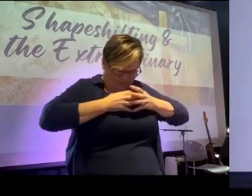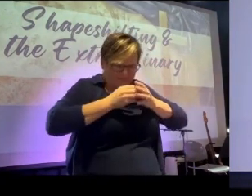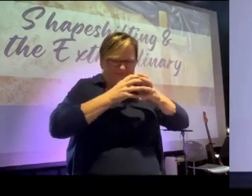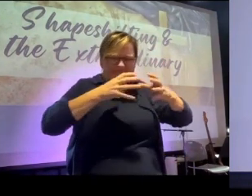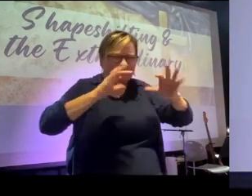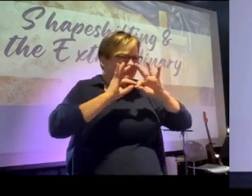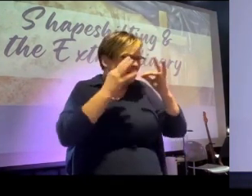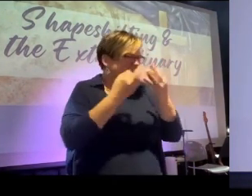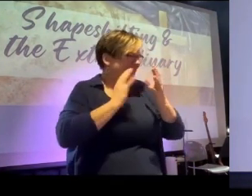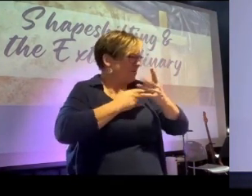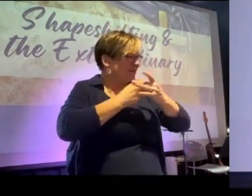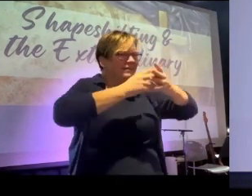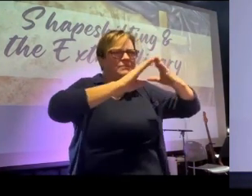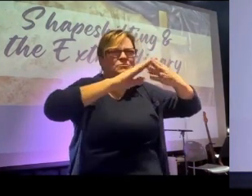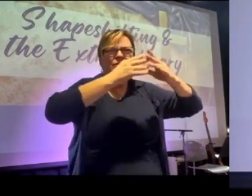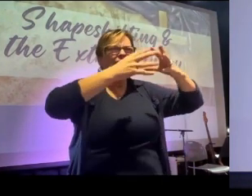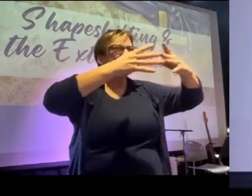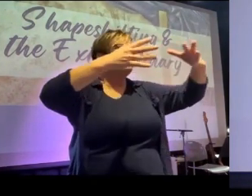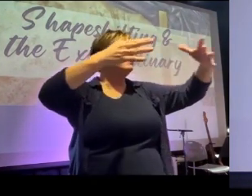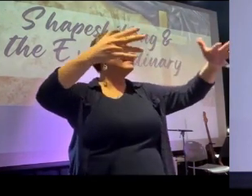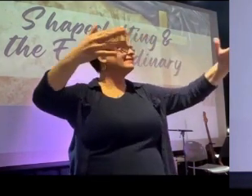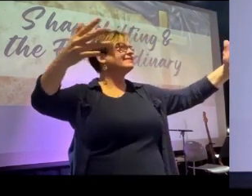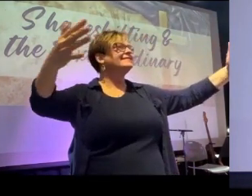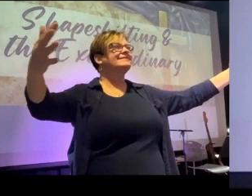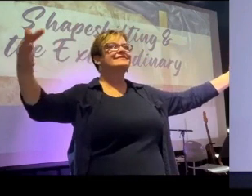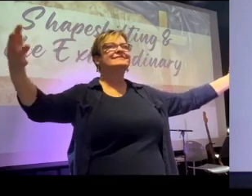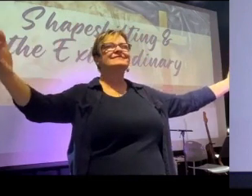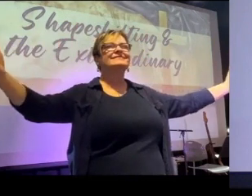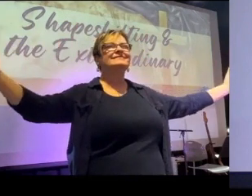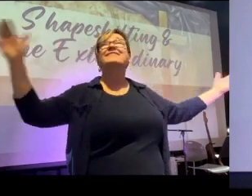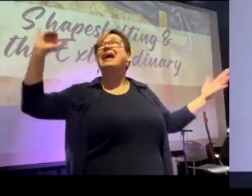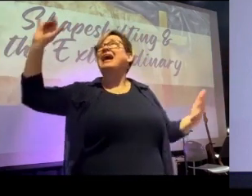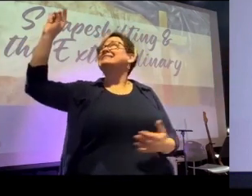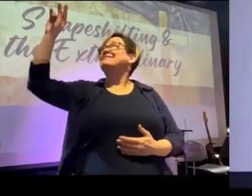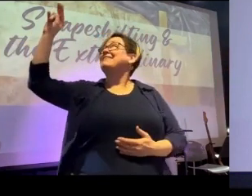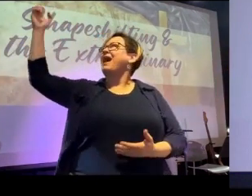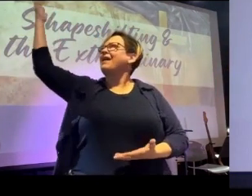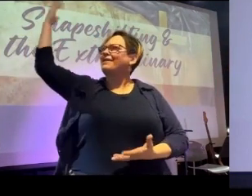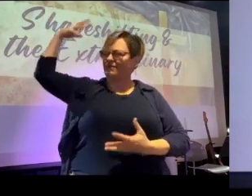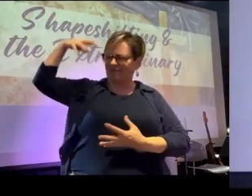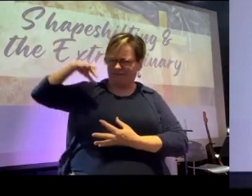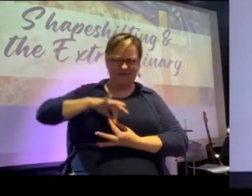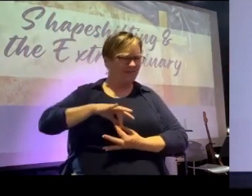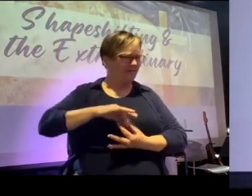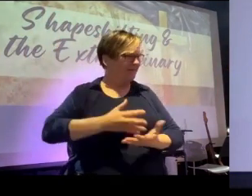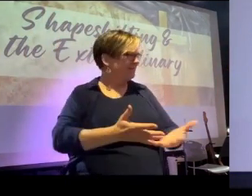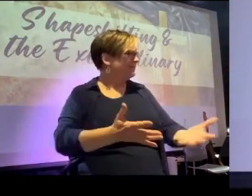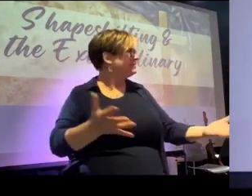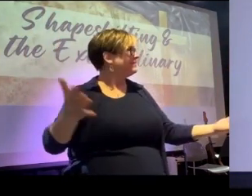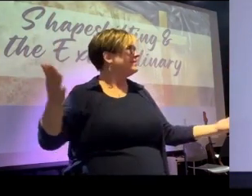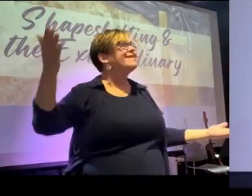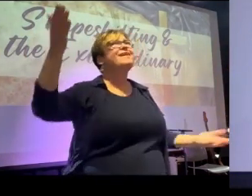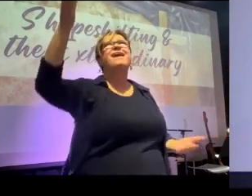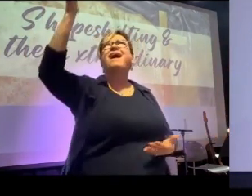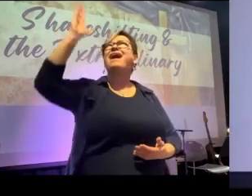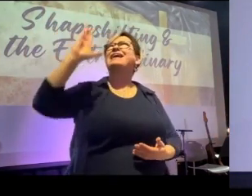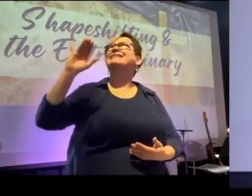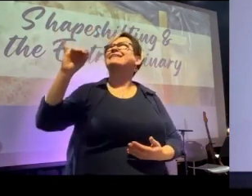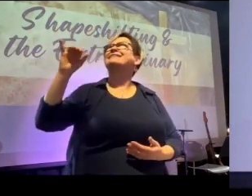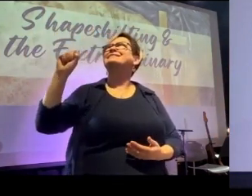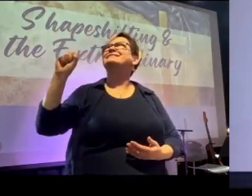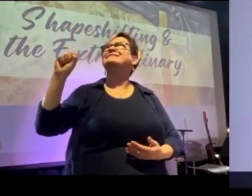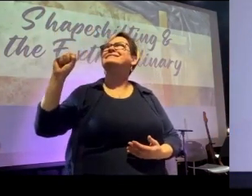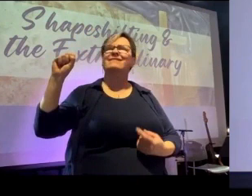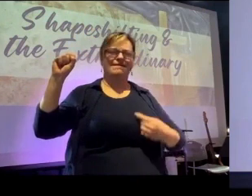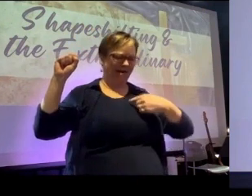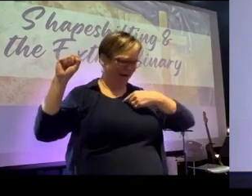expression, all creation to come forth God is, I am.